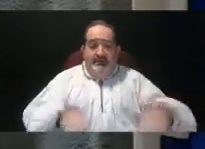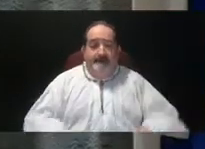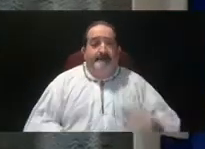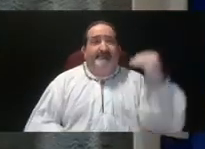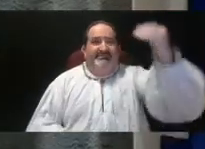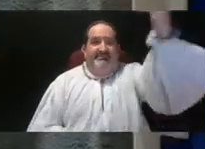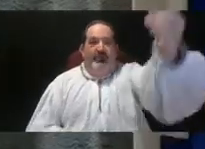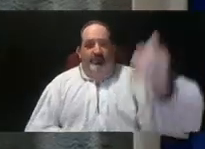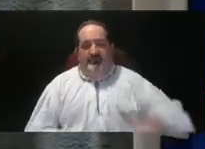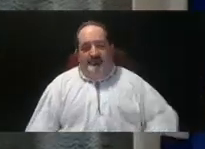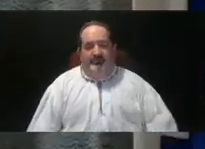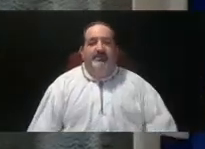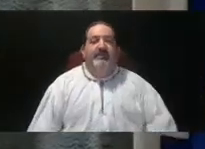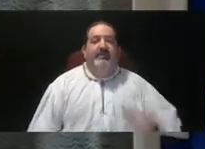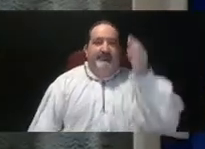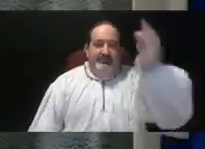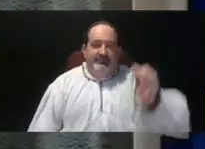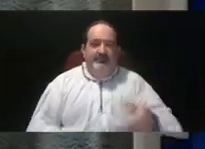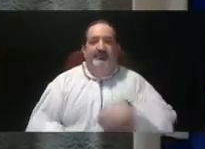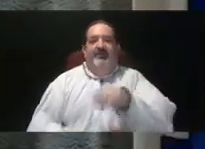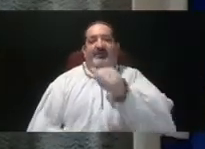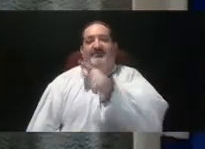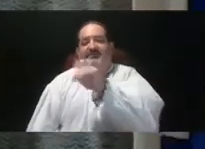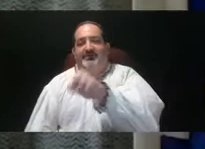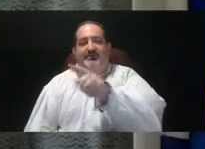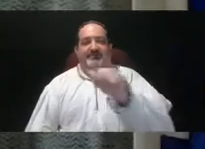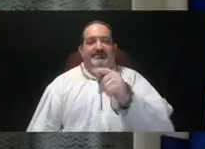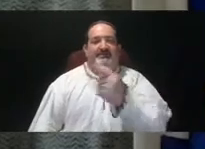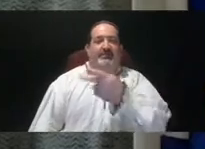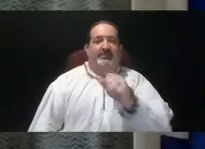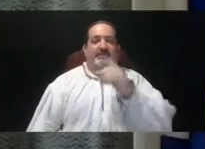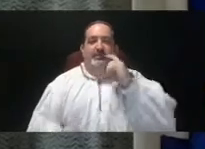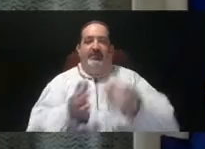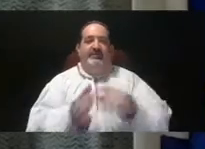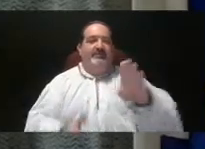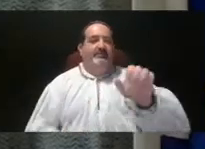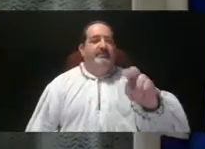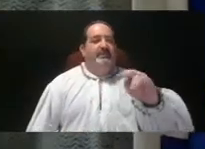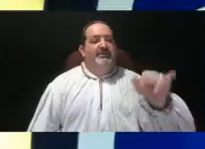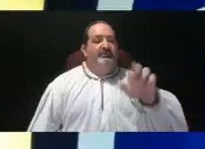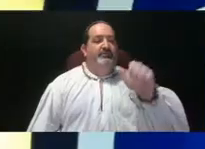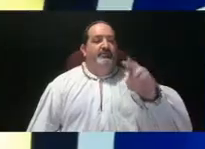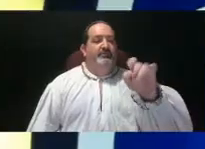Alexander and Tahira, recognize Benjamin of Calafia.